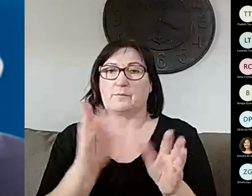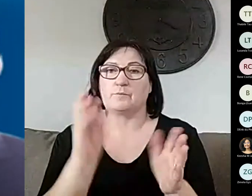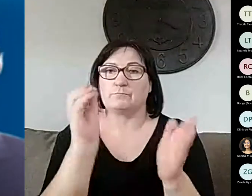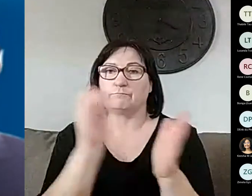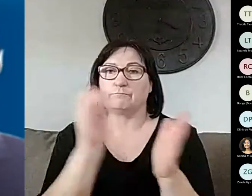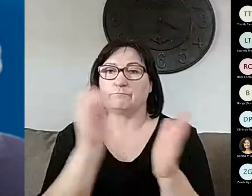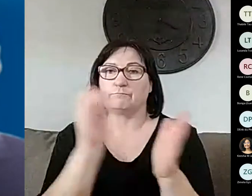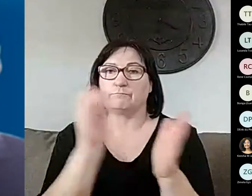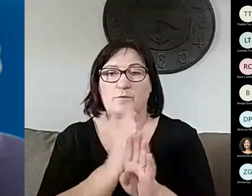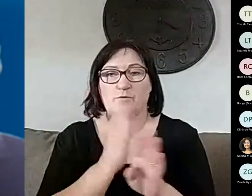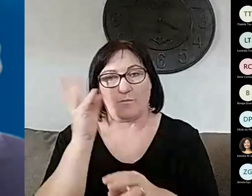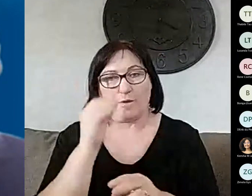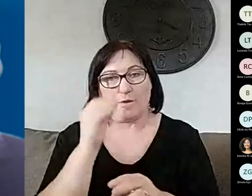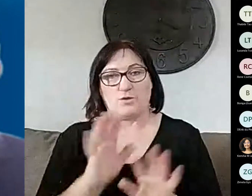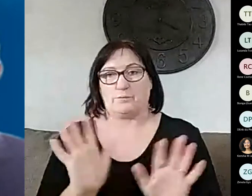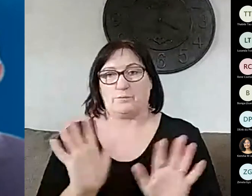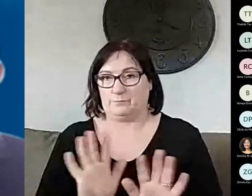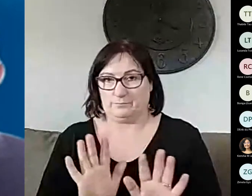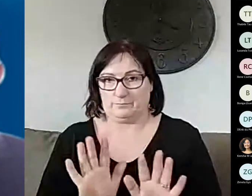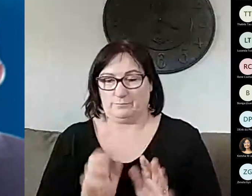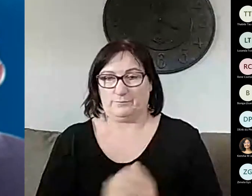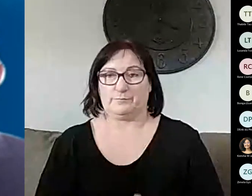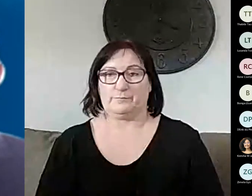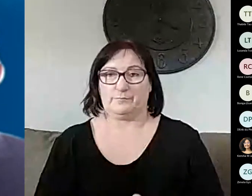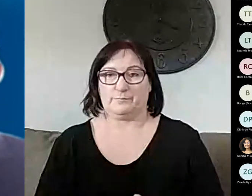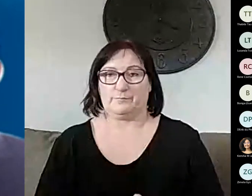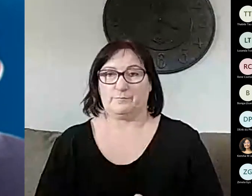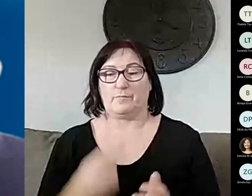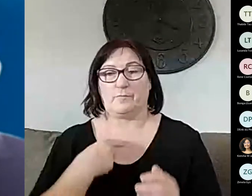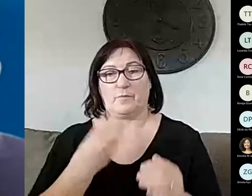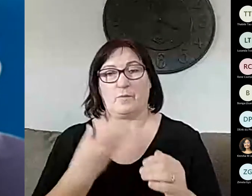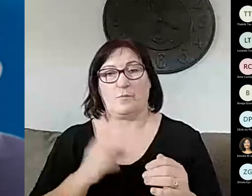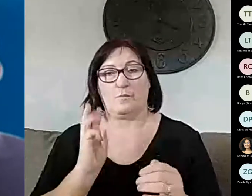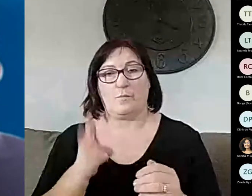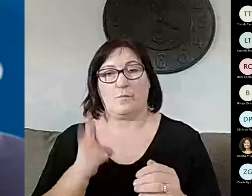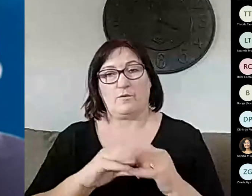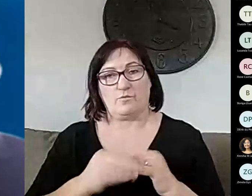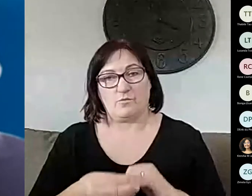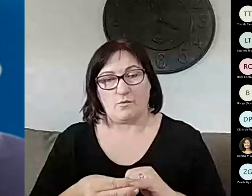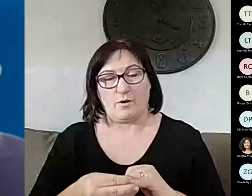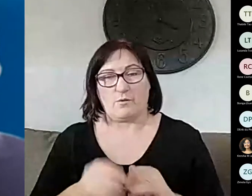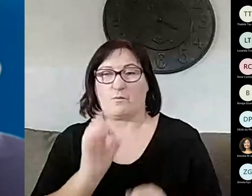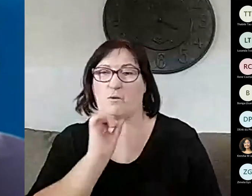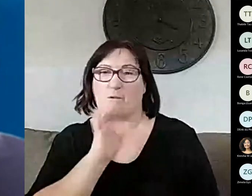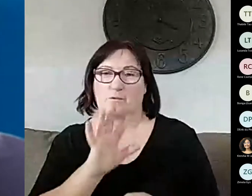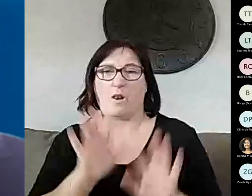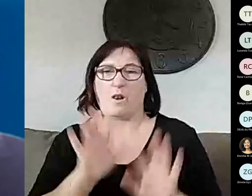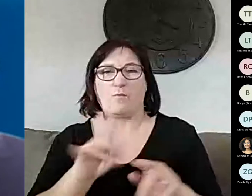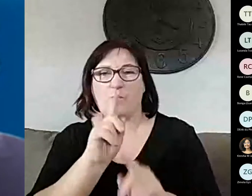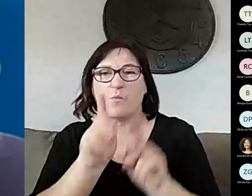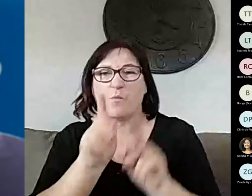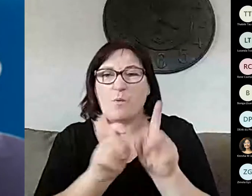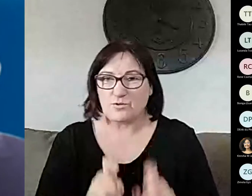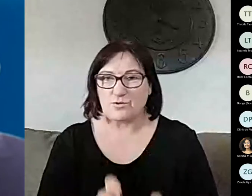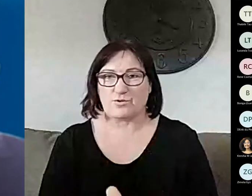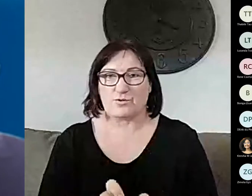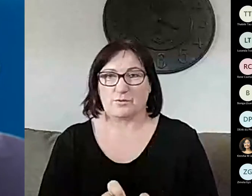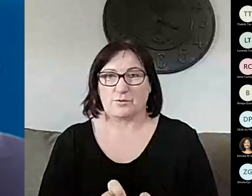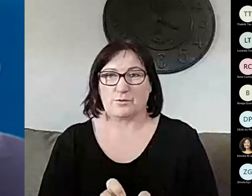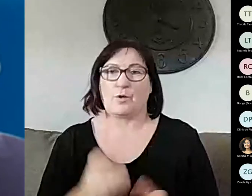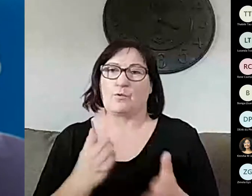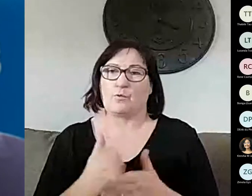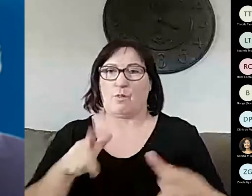question. We will try to answer as many questions as possible, either through the live chat or via